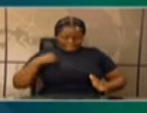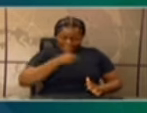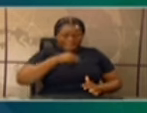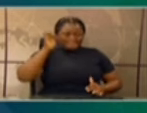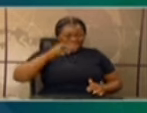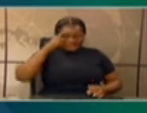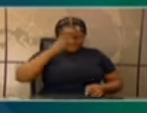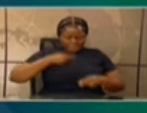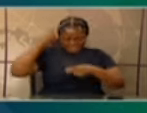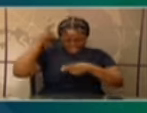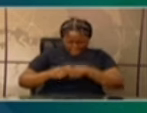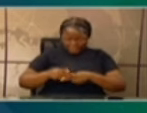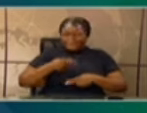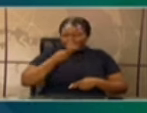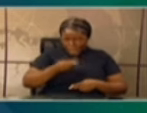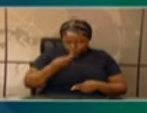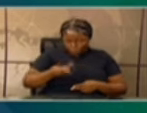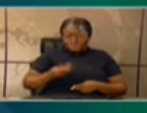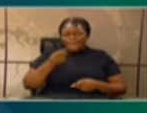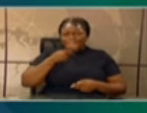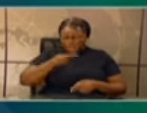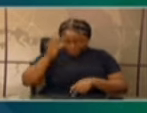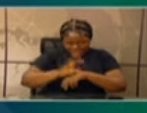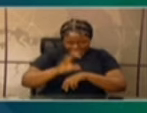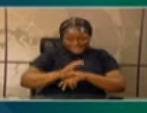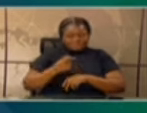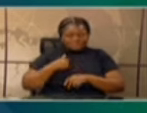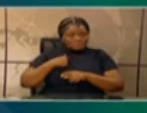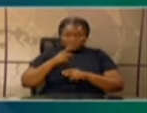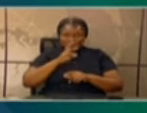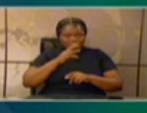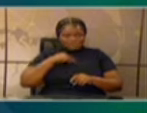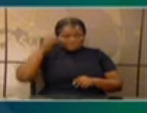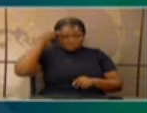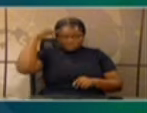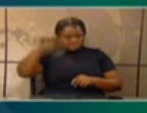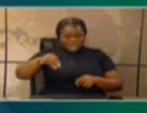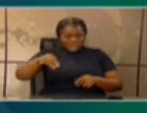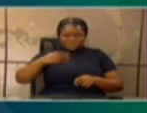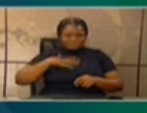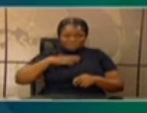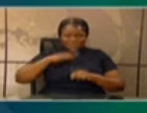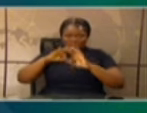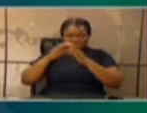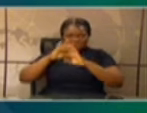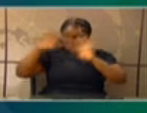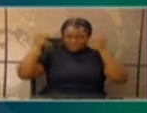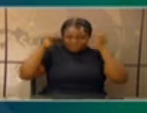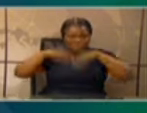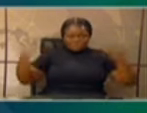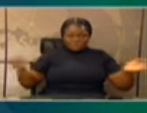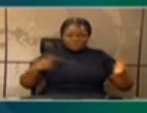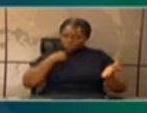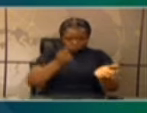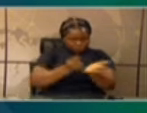na ye bodam frifie ye modam fri ovia papa bedroom te me bodam am e bodam fri church of Pentecost. That's what I